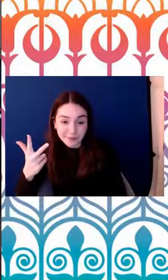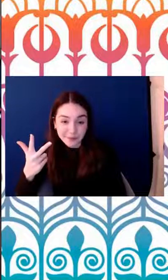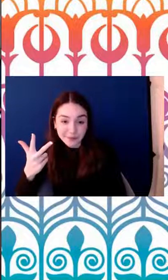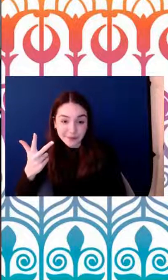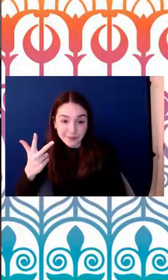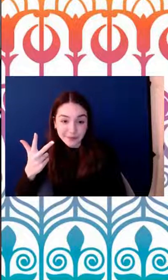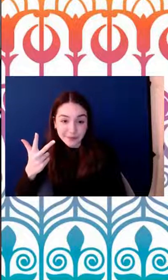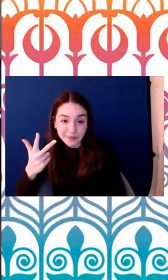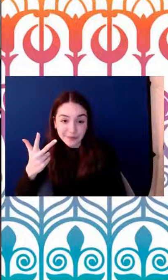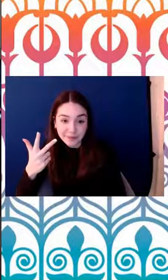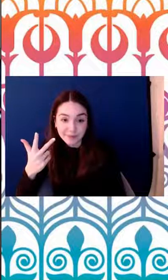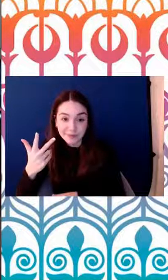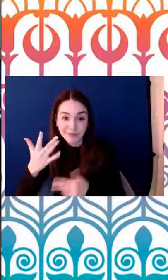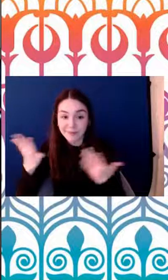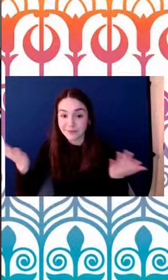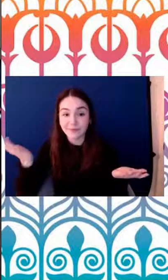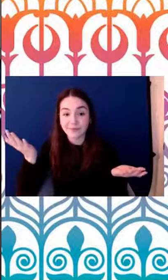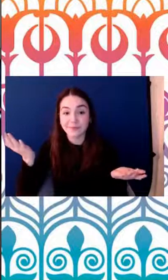3.